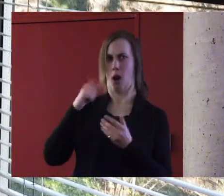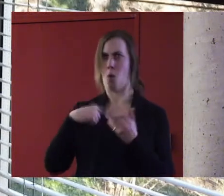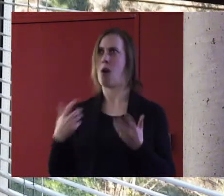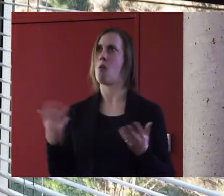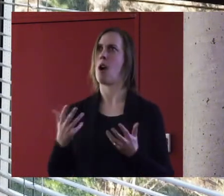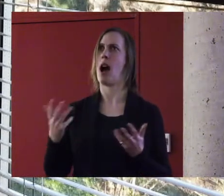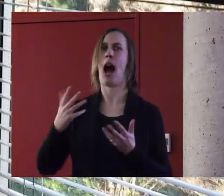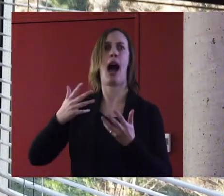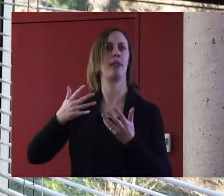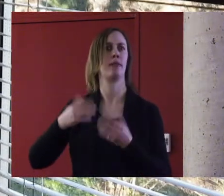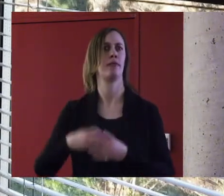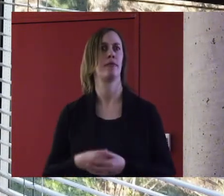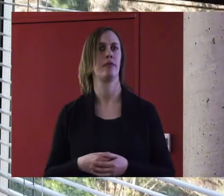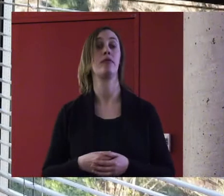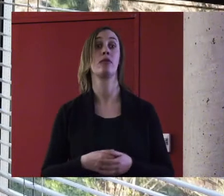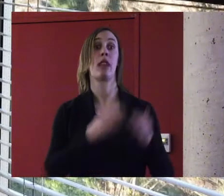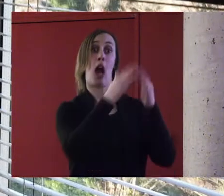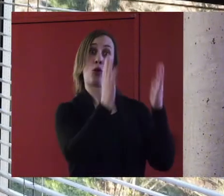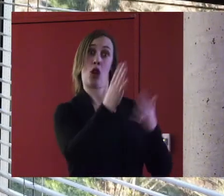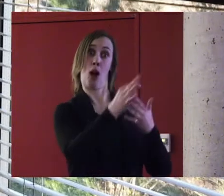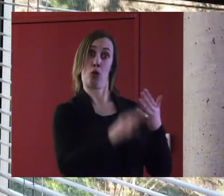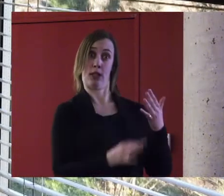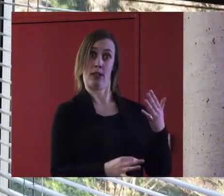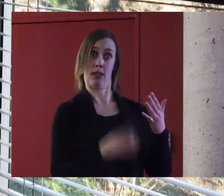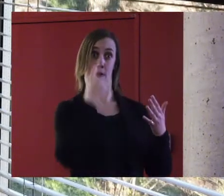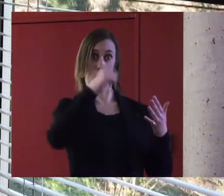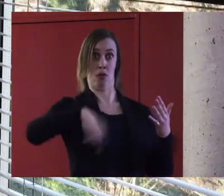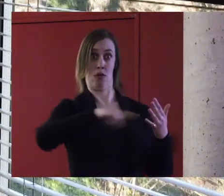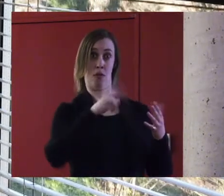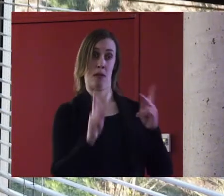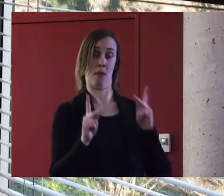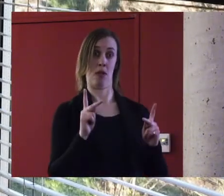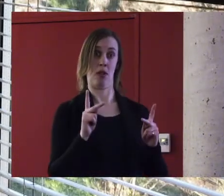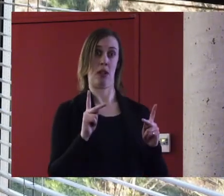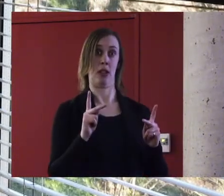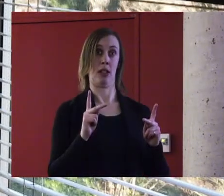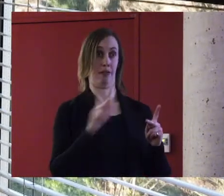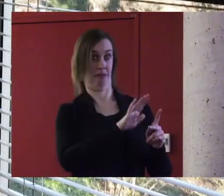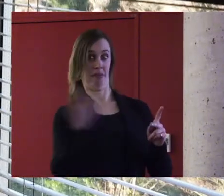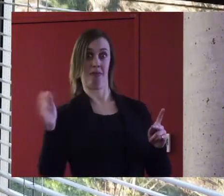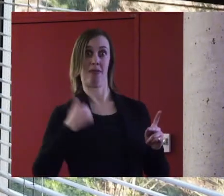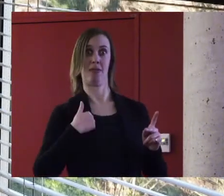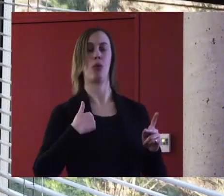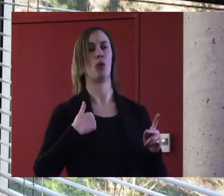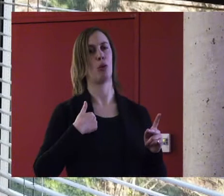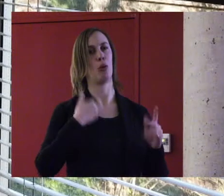Frankly, the housing options for people with significant physical disabilities abroad and in Canada are still very